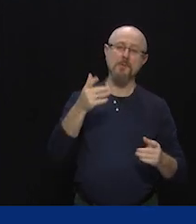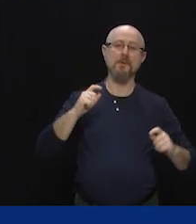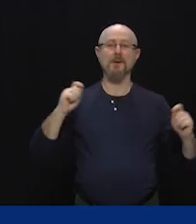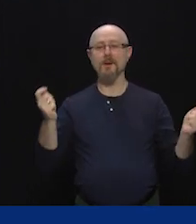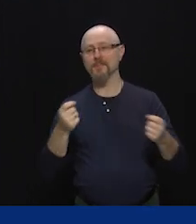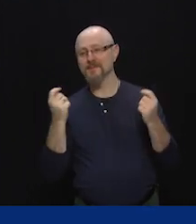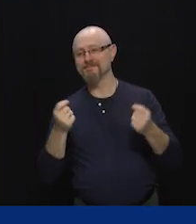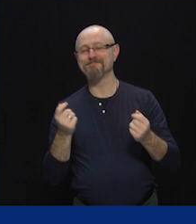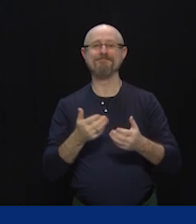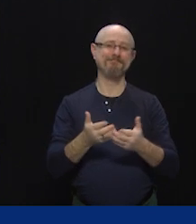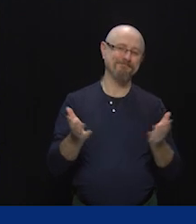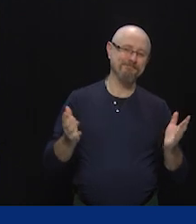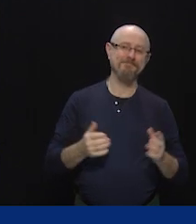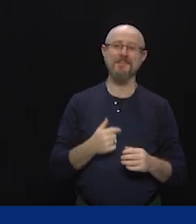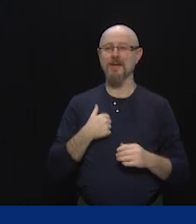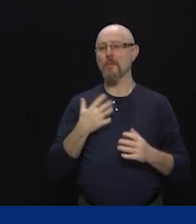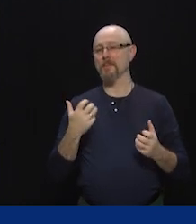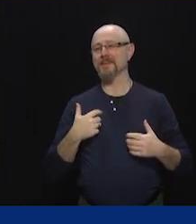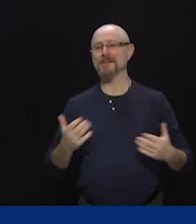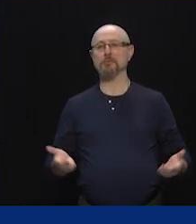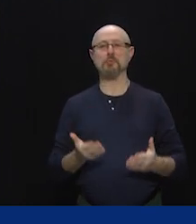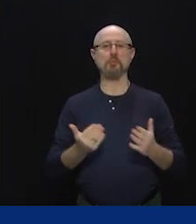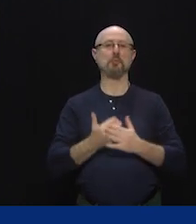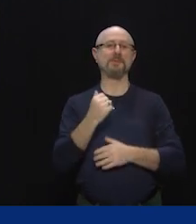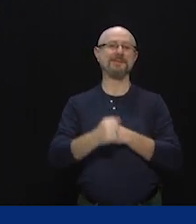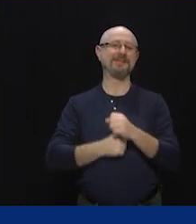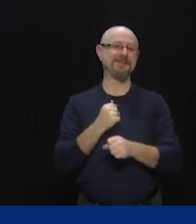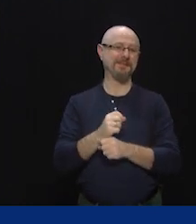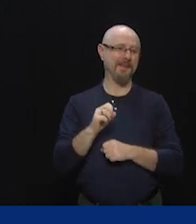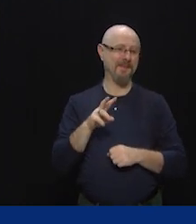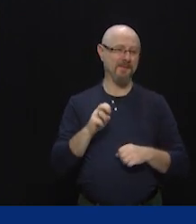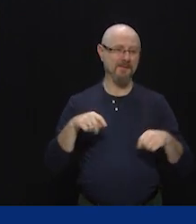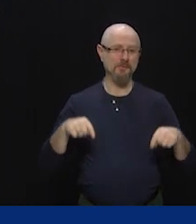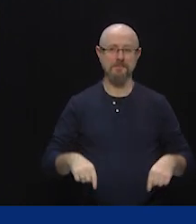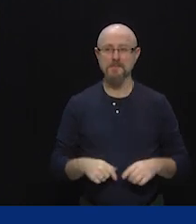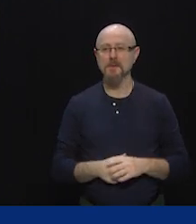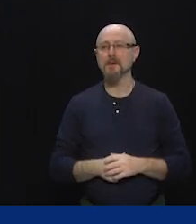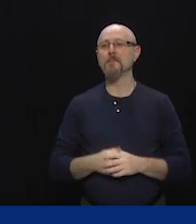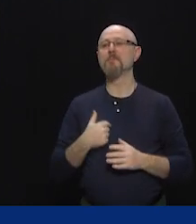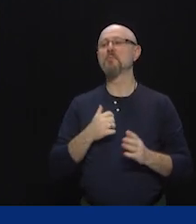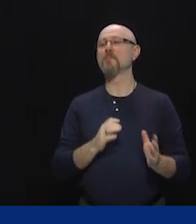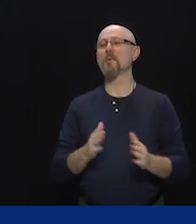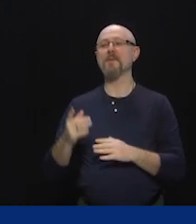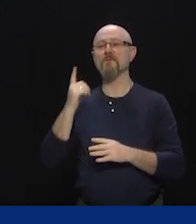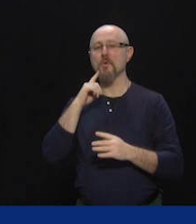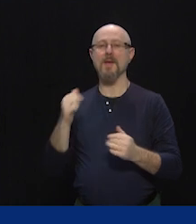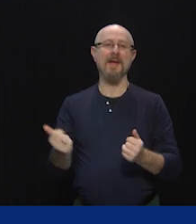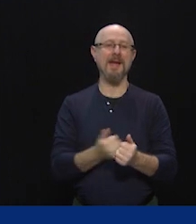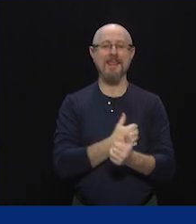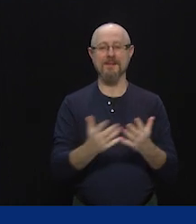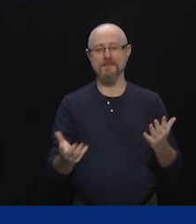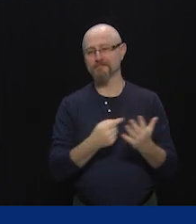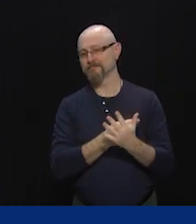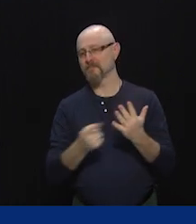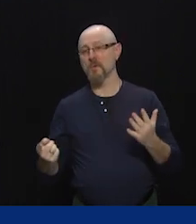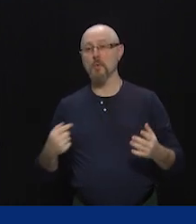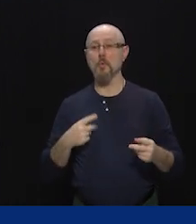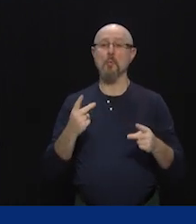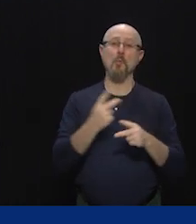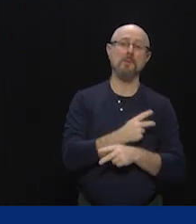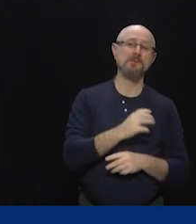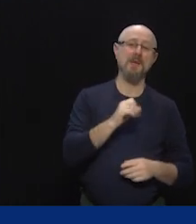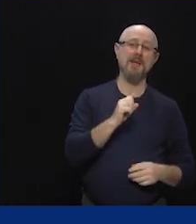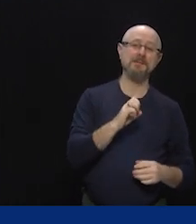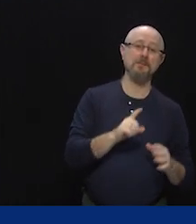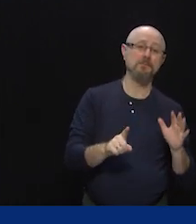be, but this is where I'll be New Year's Eve. We're preparing for all scenarios, including the worst case scenarios, which we're not at, but I have said from